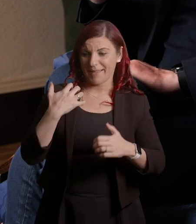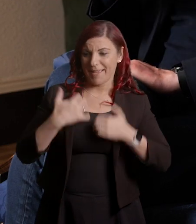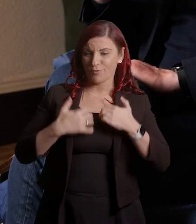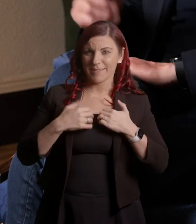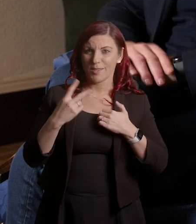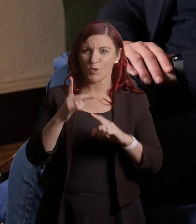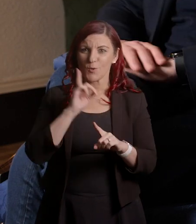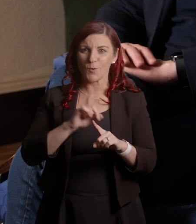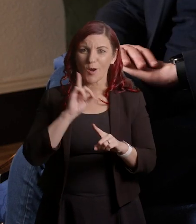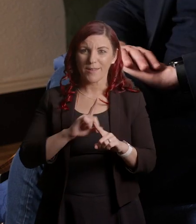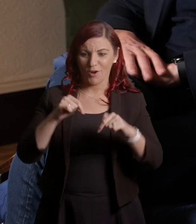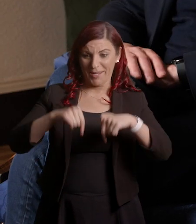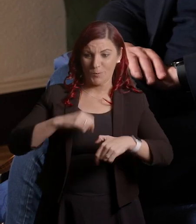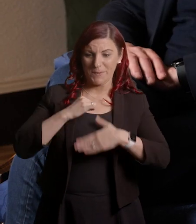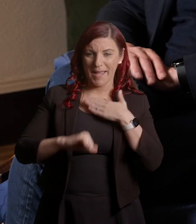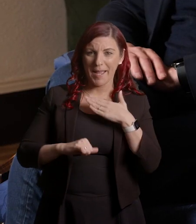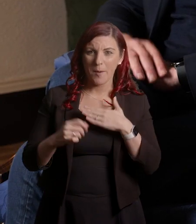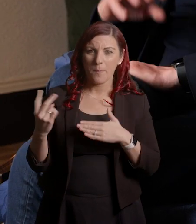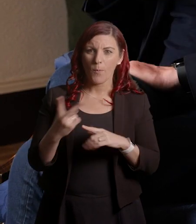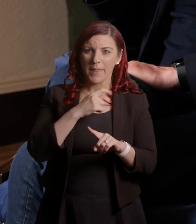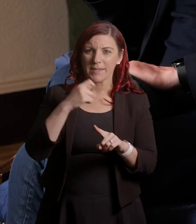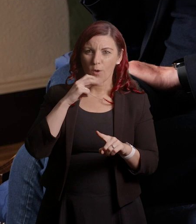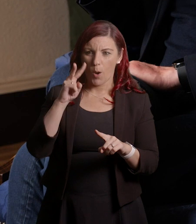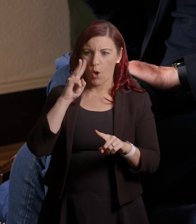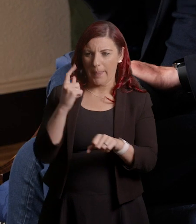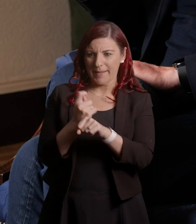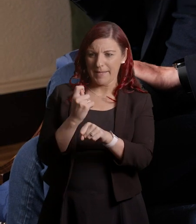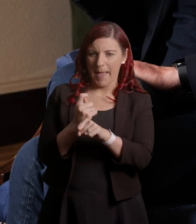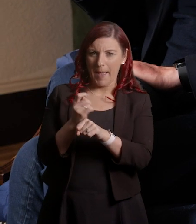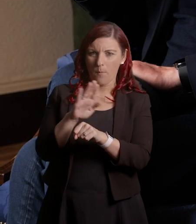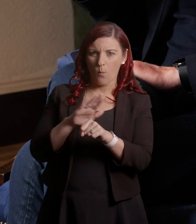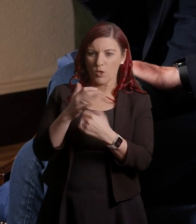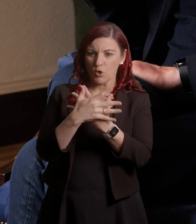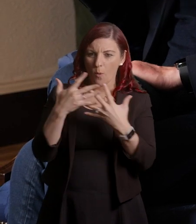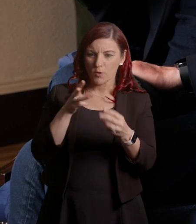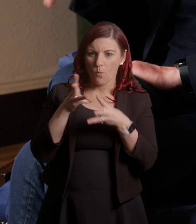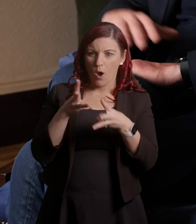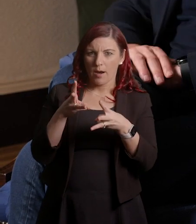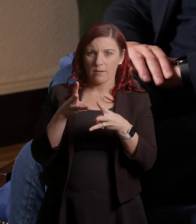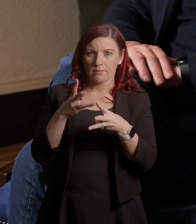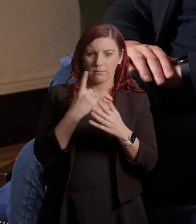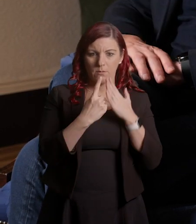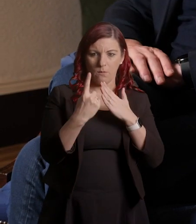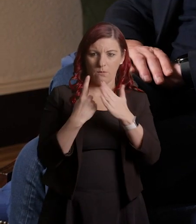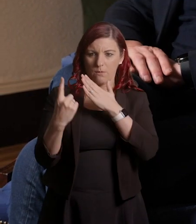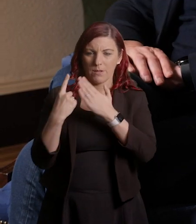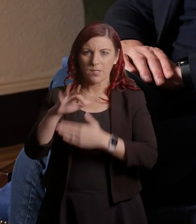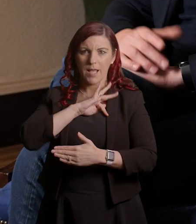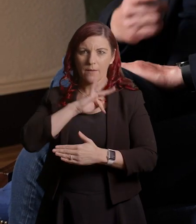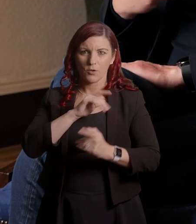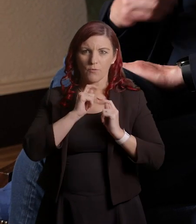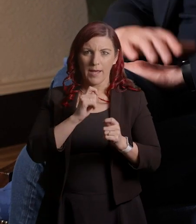it's interesting with the two girls that are here. Like if you look at that period of time where so much work had to be done on their